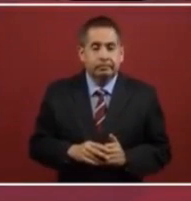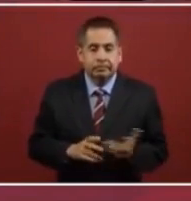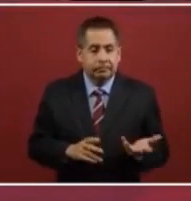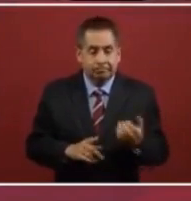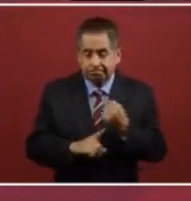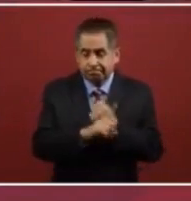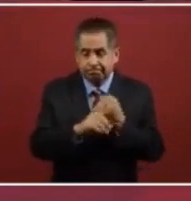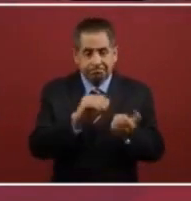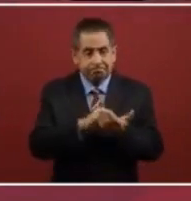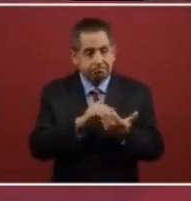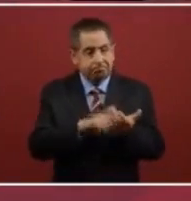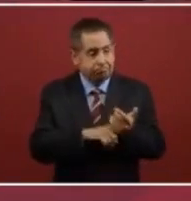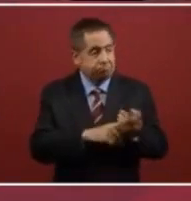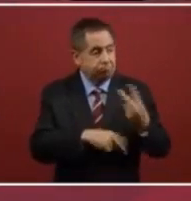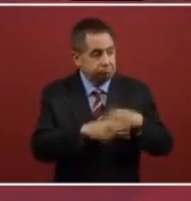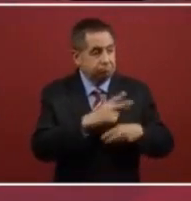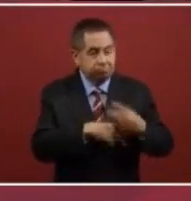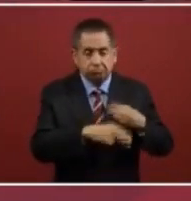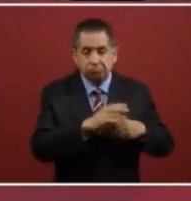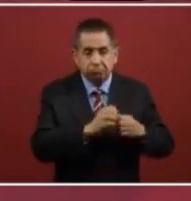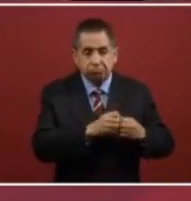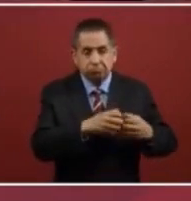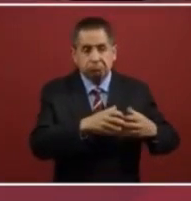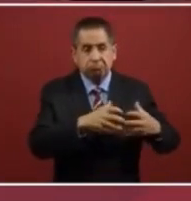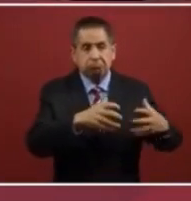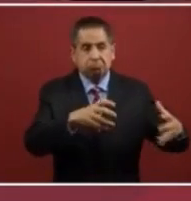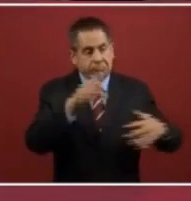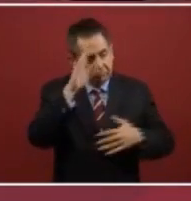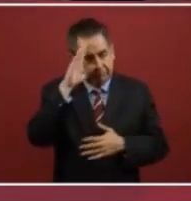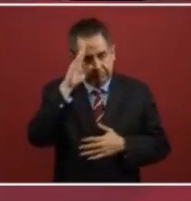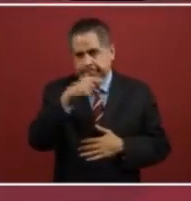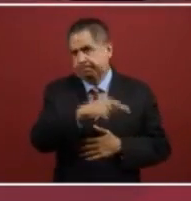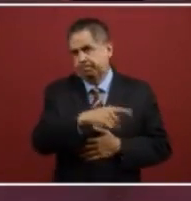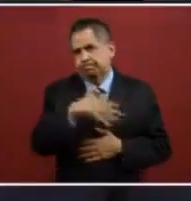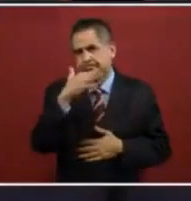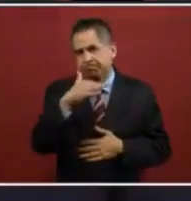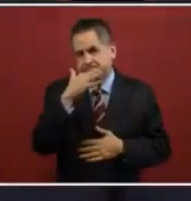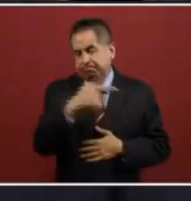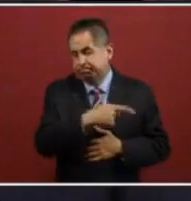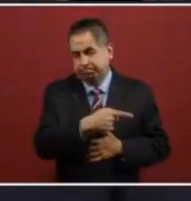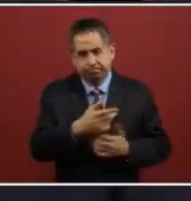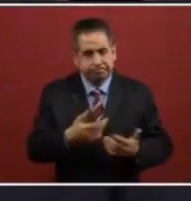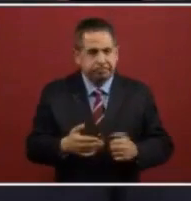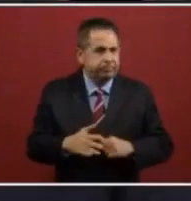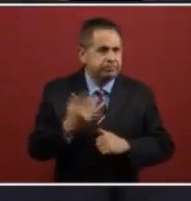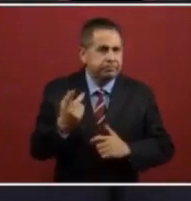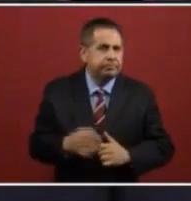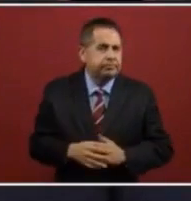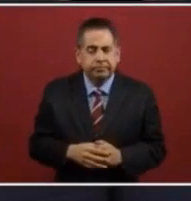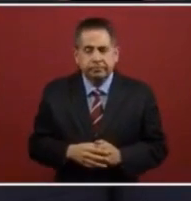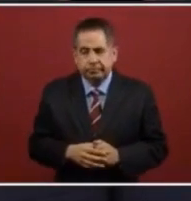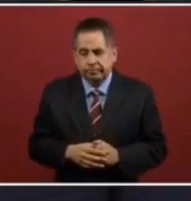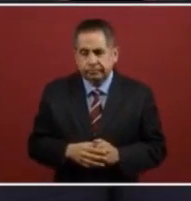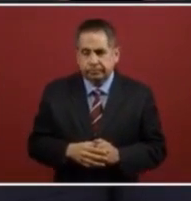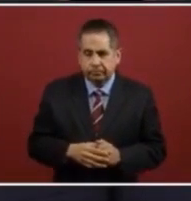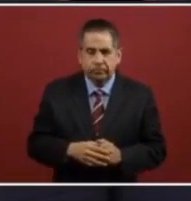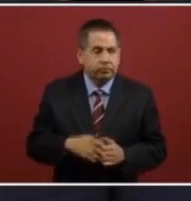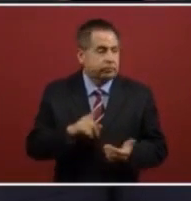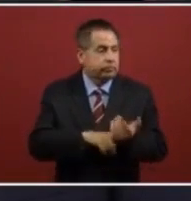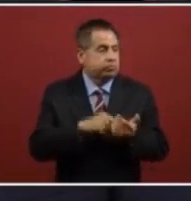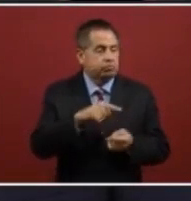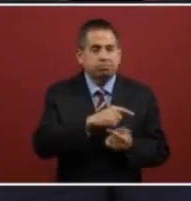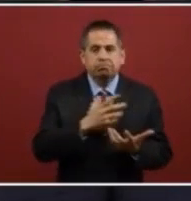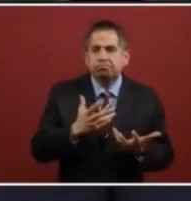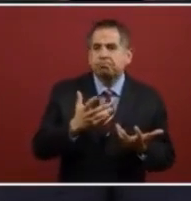que se fue that went creando or became, por la ambición